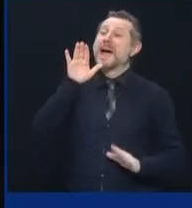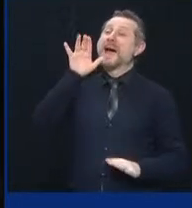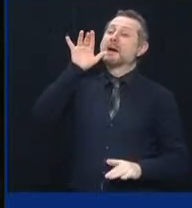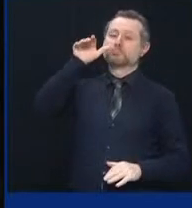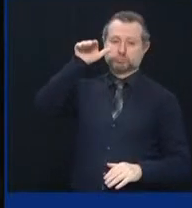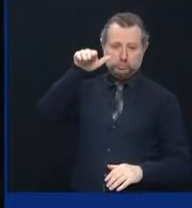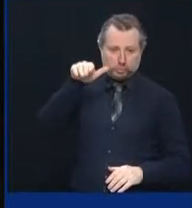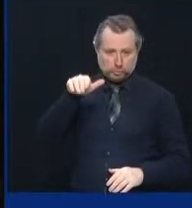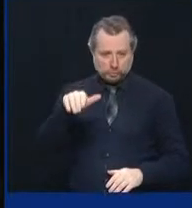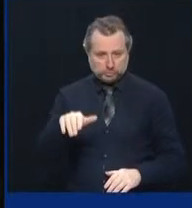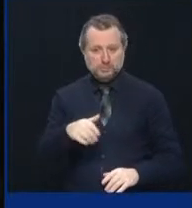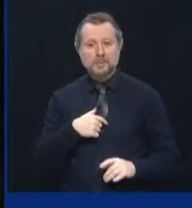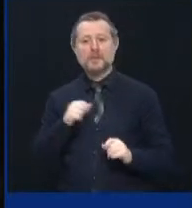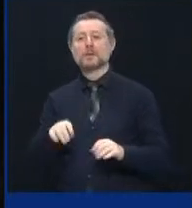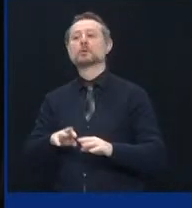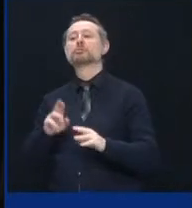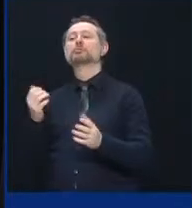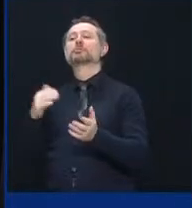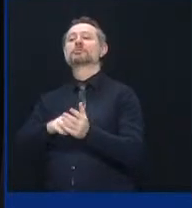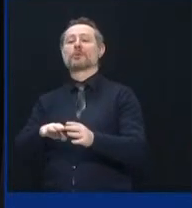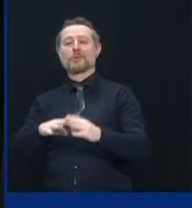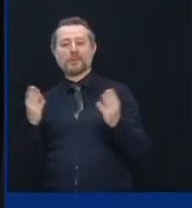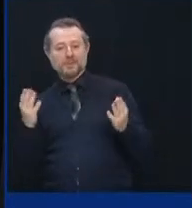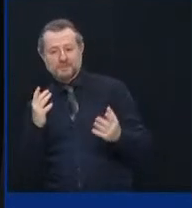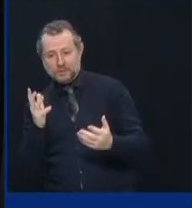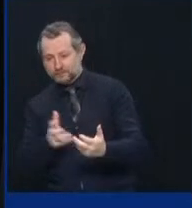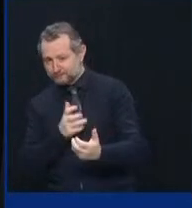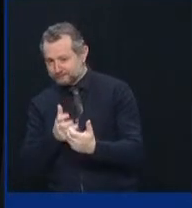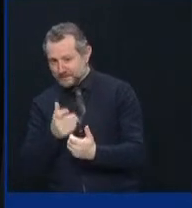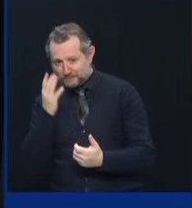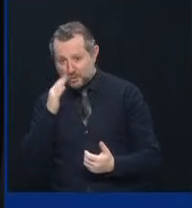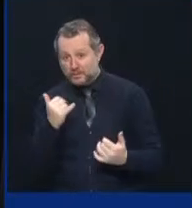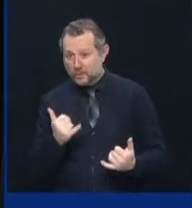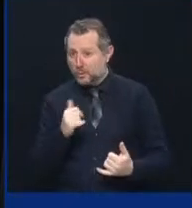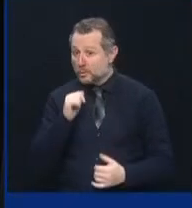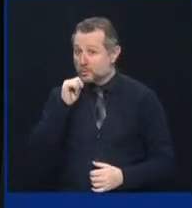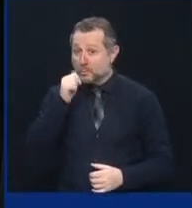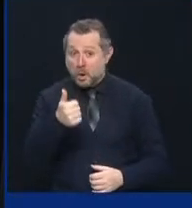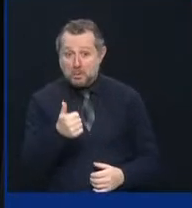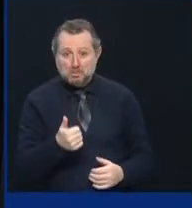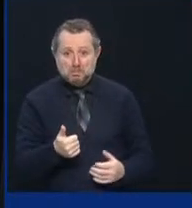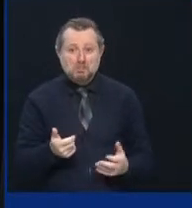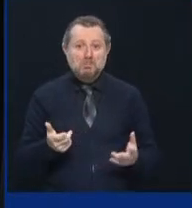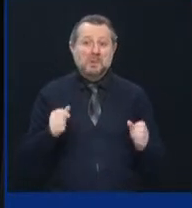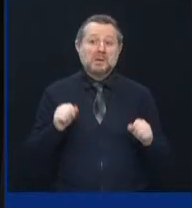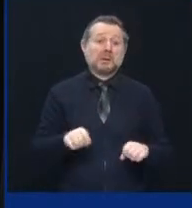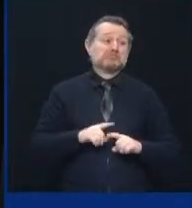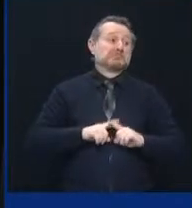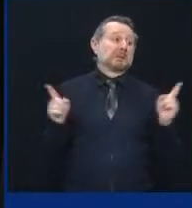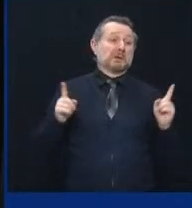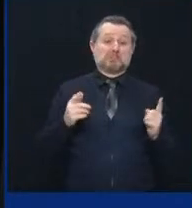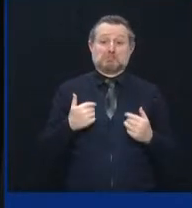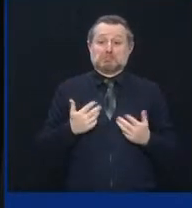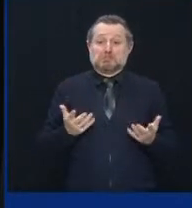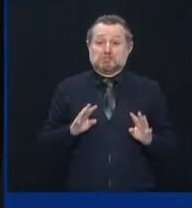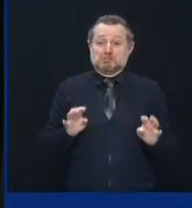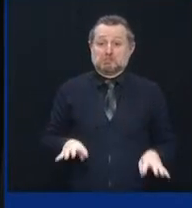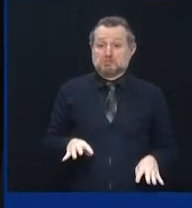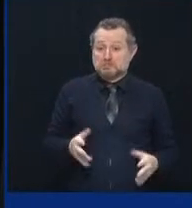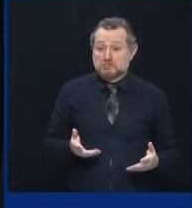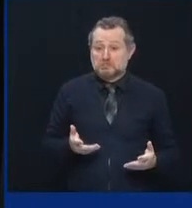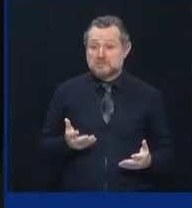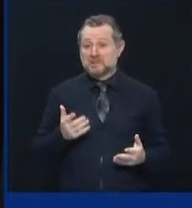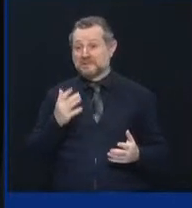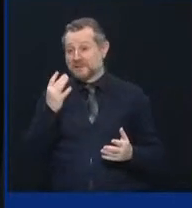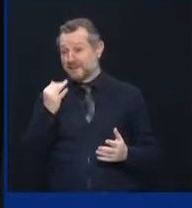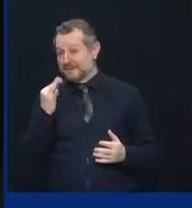and calibrate to today. But tomorrow could be different. Tomorrow will be different, if you ask